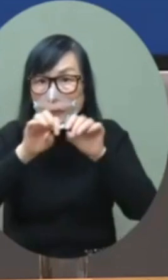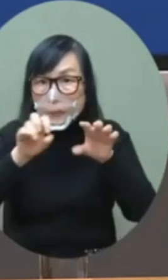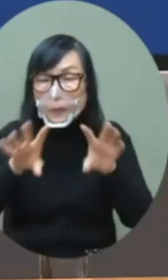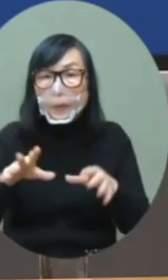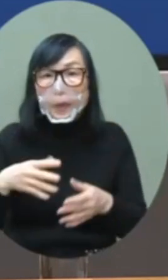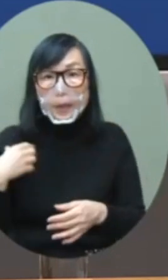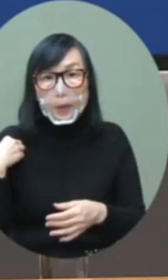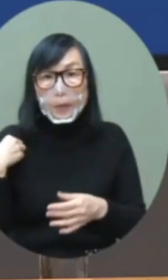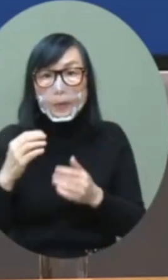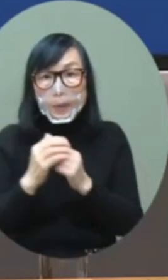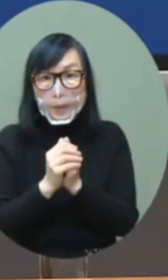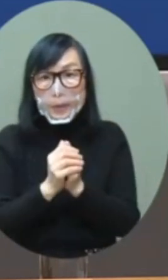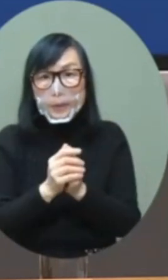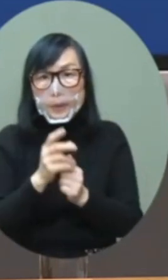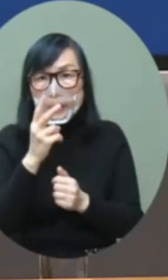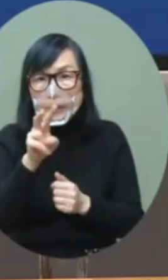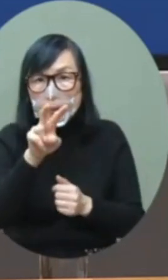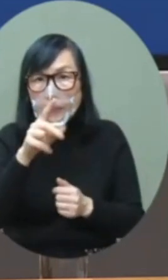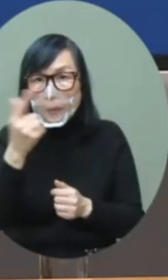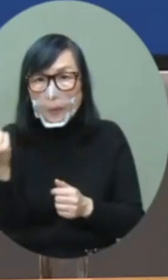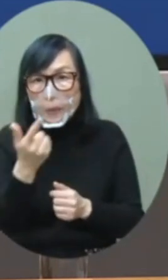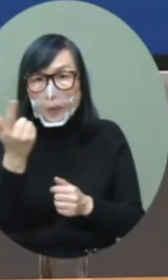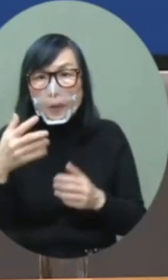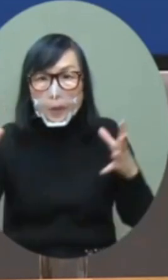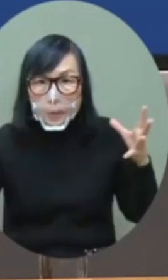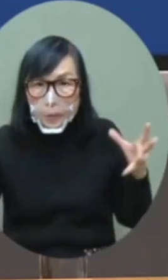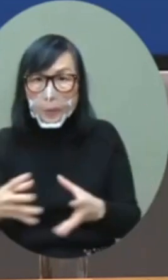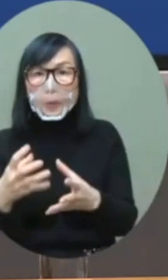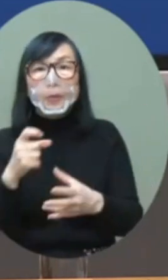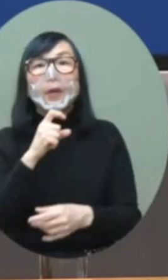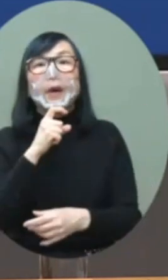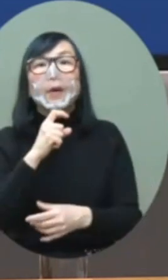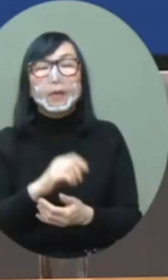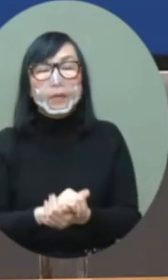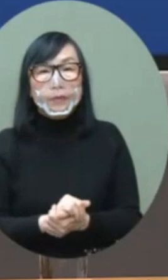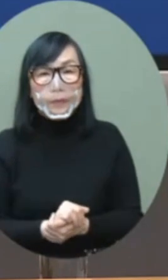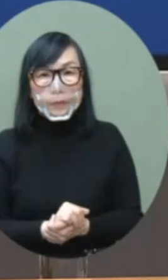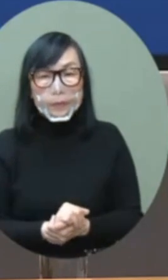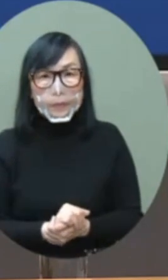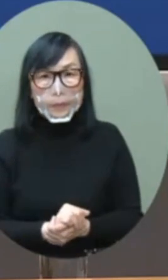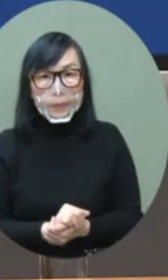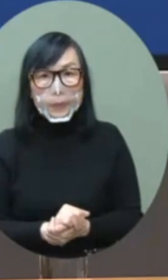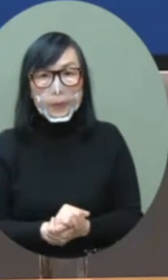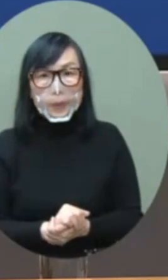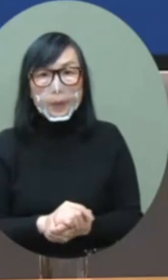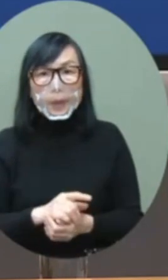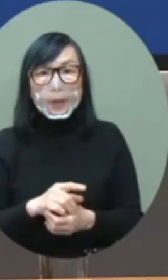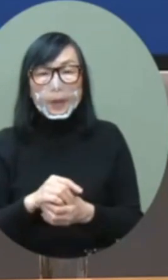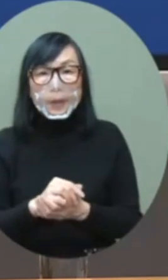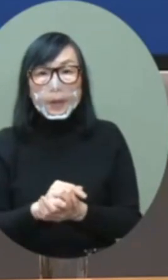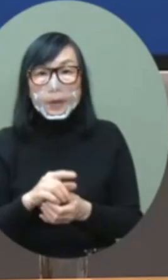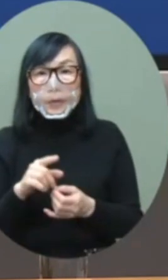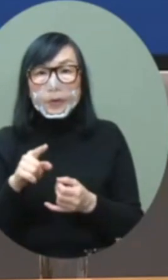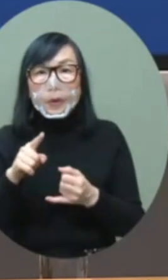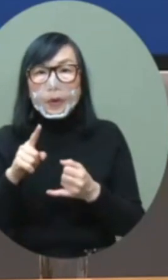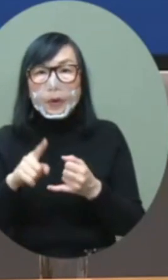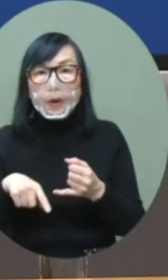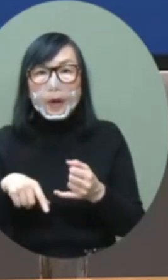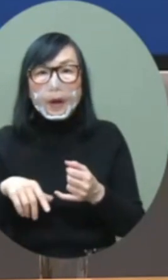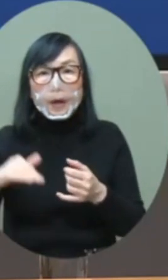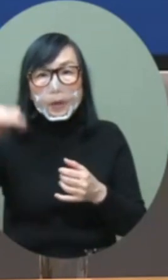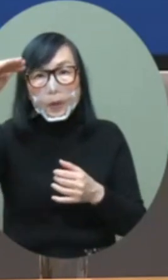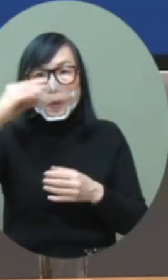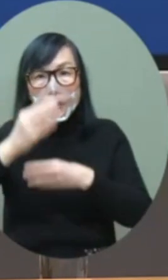as a result, this highly transmissible Omicron was spreading like fire. But now I hope